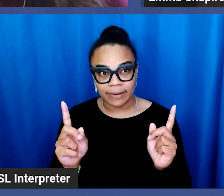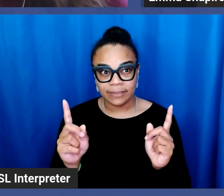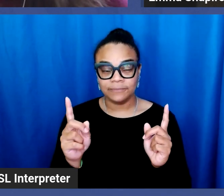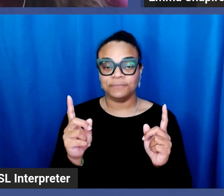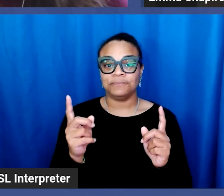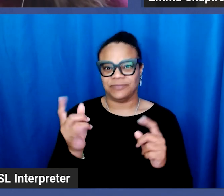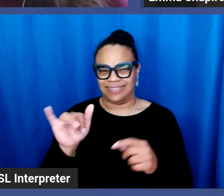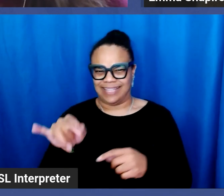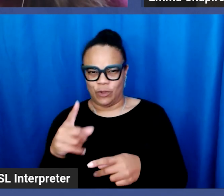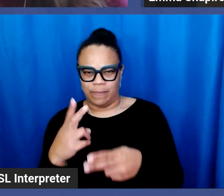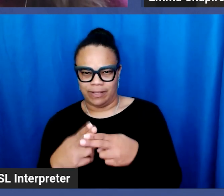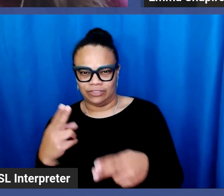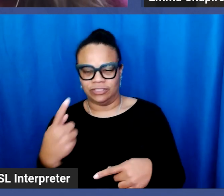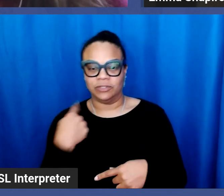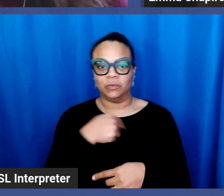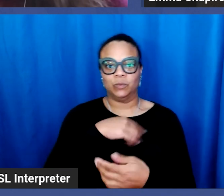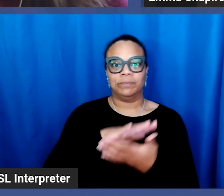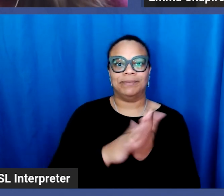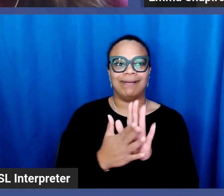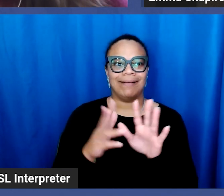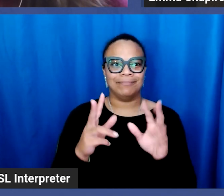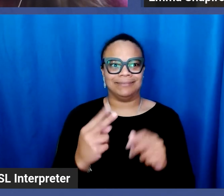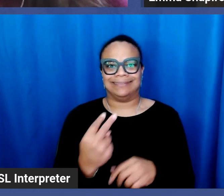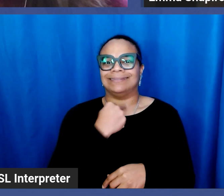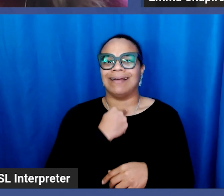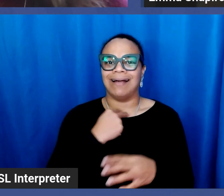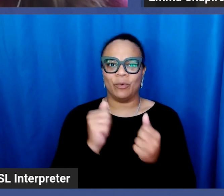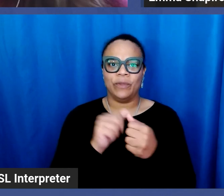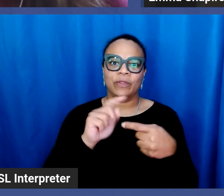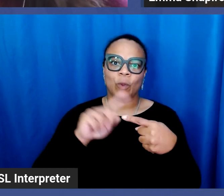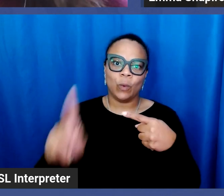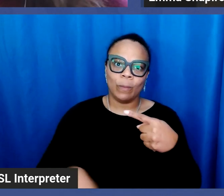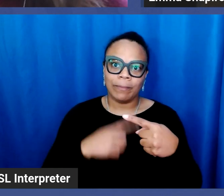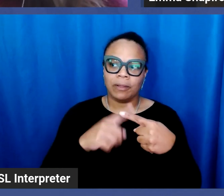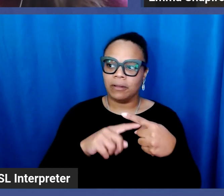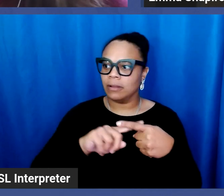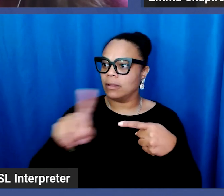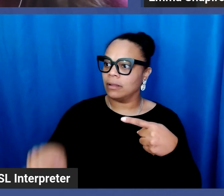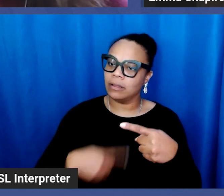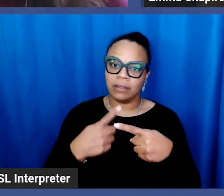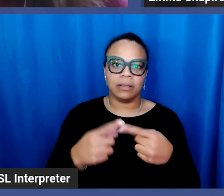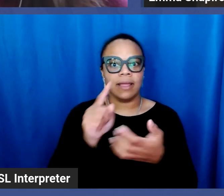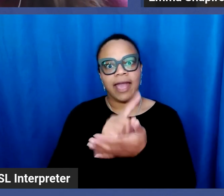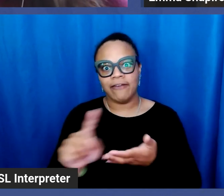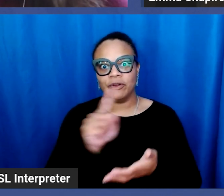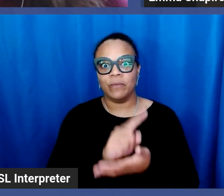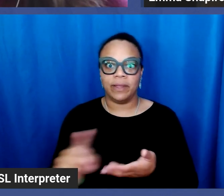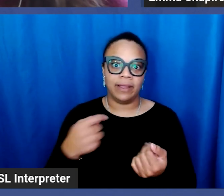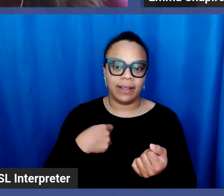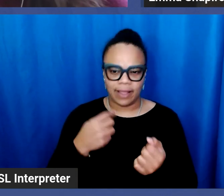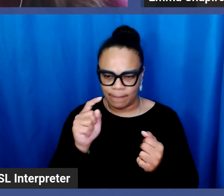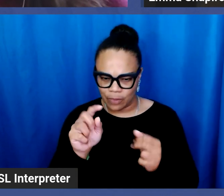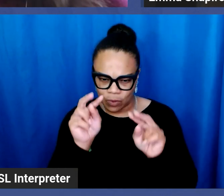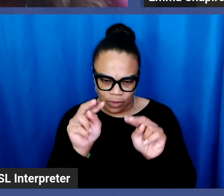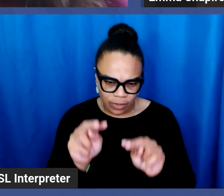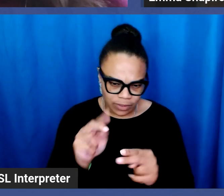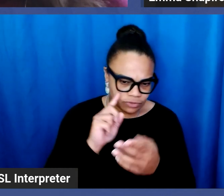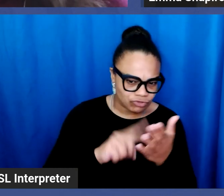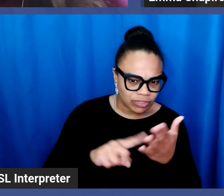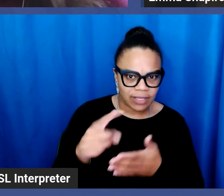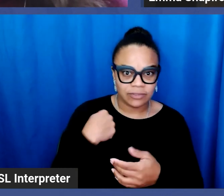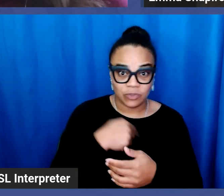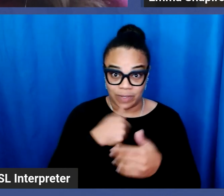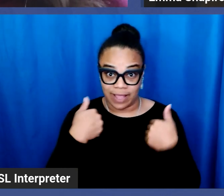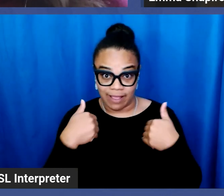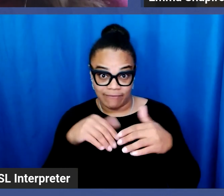as you alluded to, we get stuck in this loop with Meta where, like, every week or so, I'm going in, I'm checking, you know, does Woodhull have